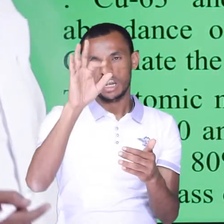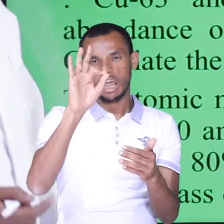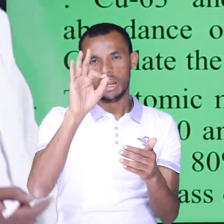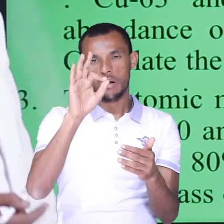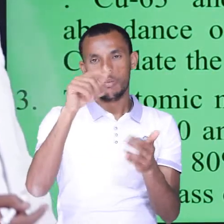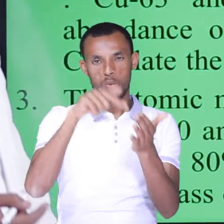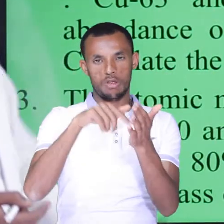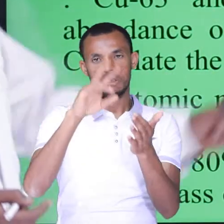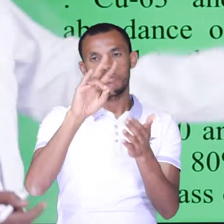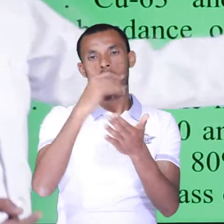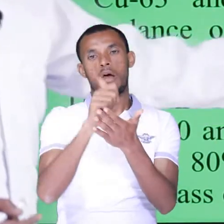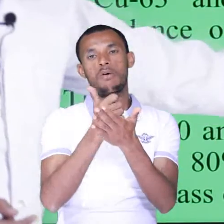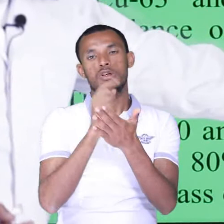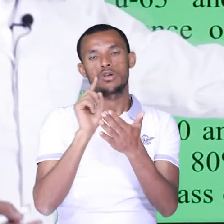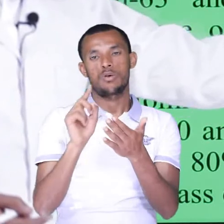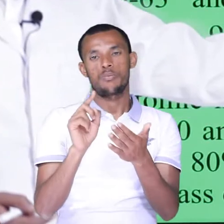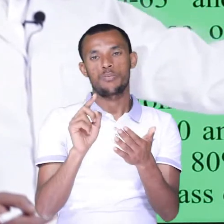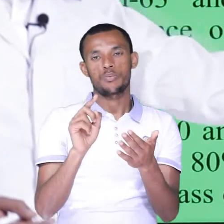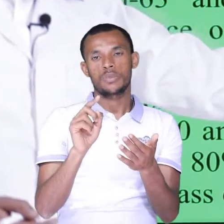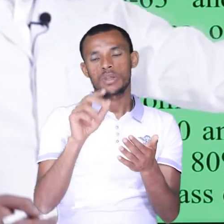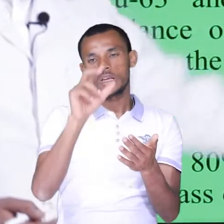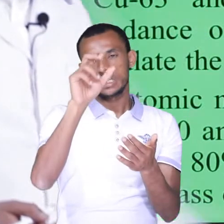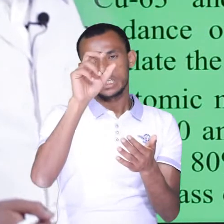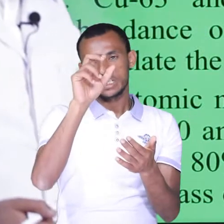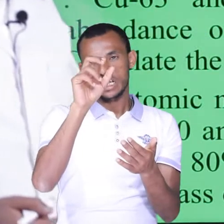69.17 and